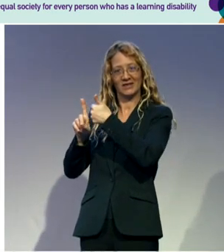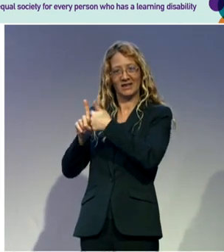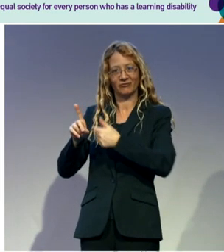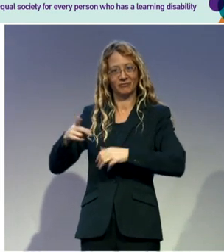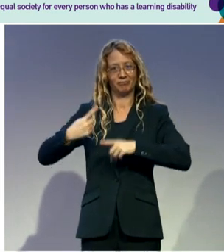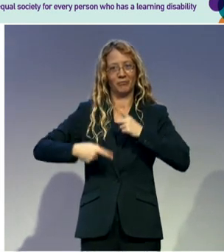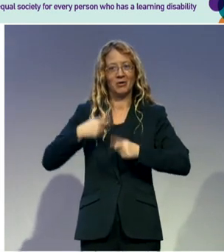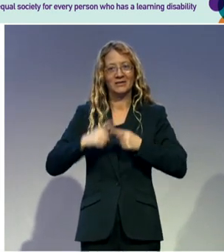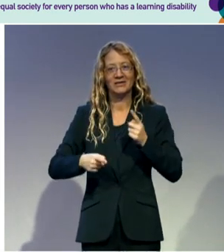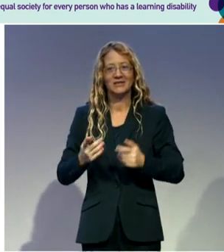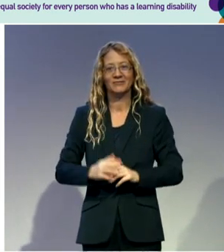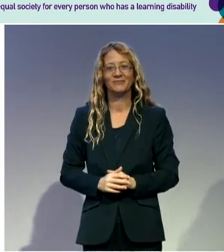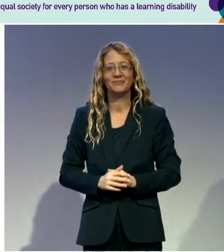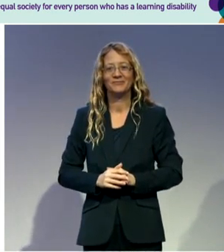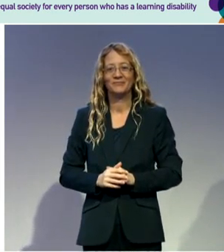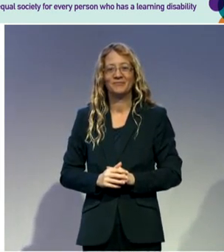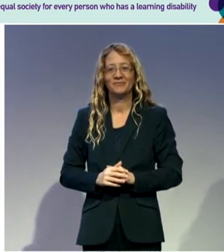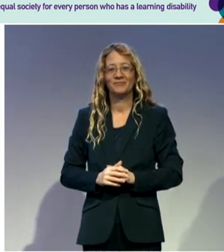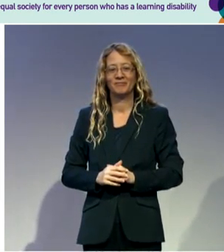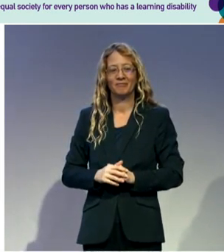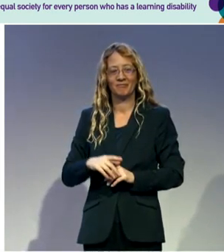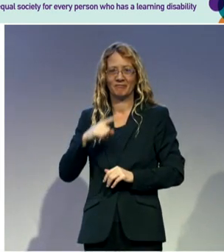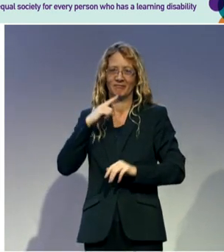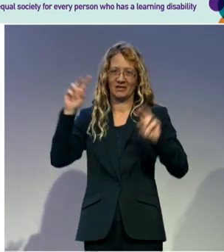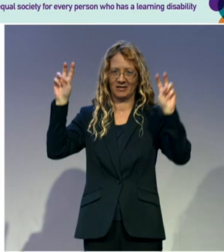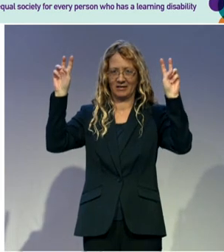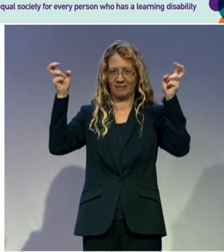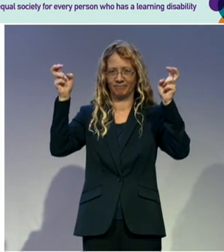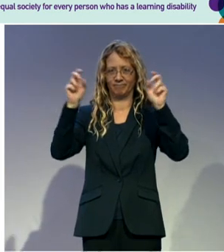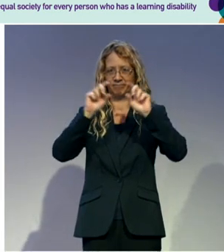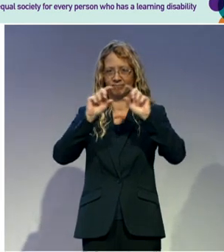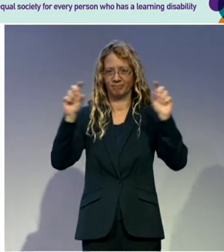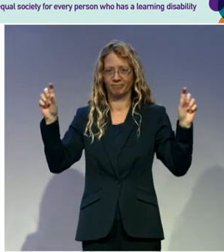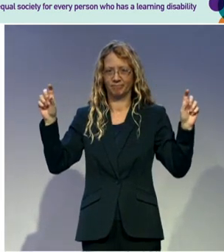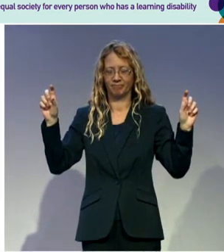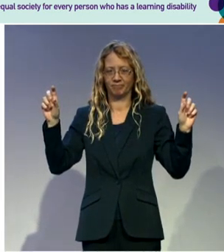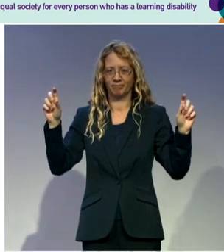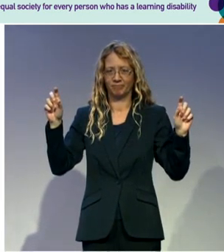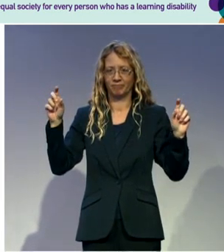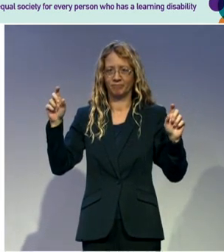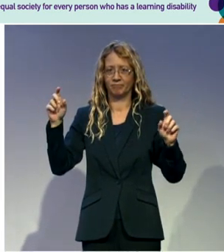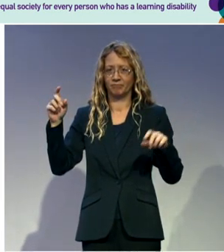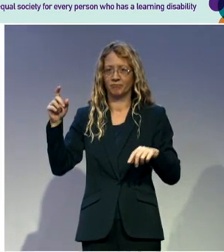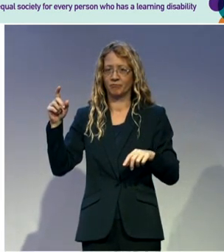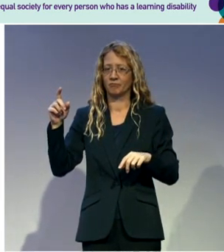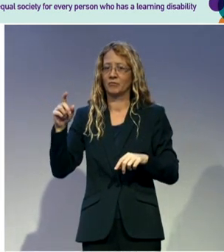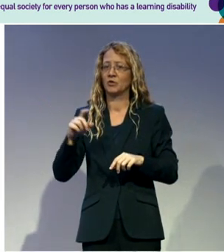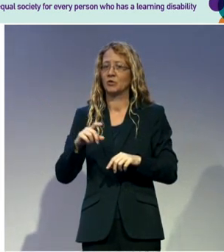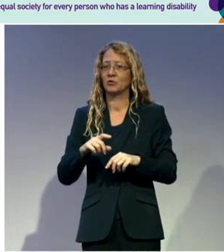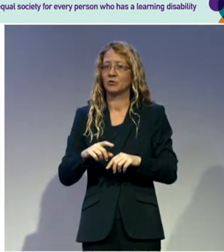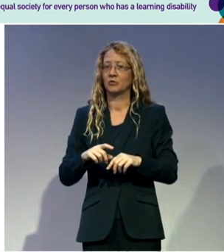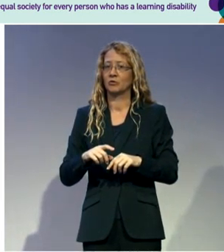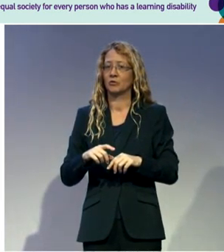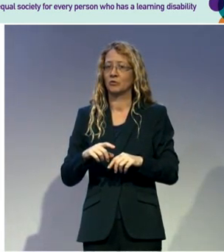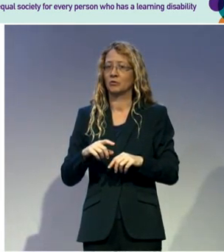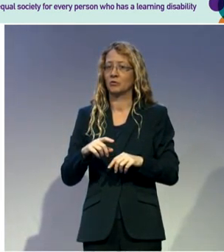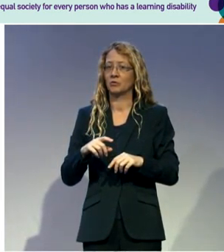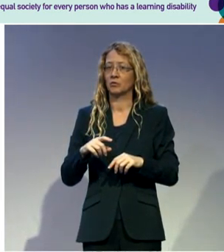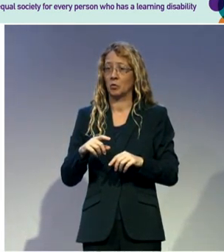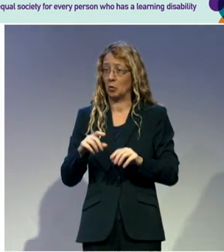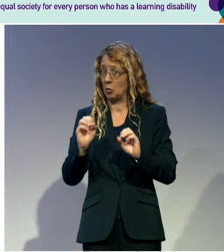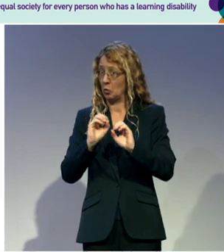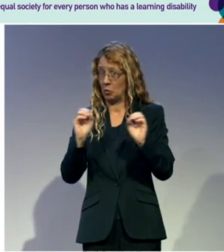who took part in our hustings event, and he said, "No one had ever talked to me about voting before. Learning more about